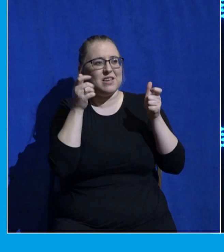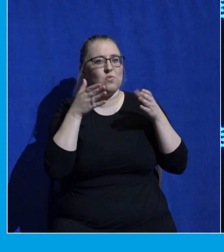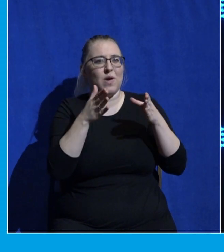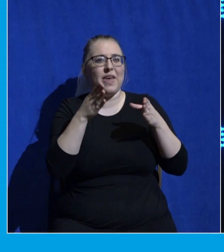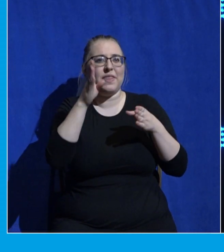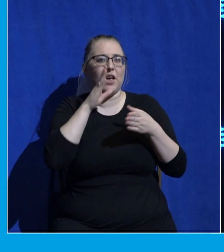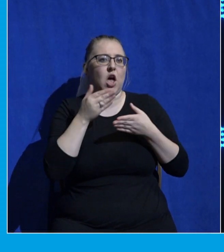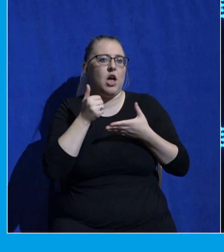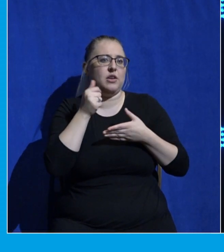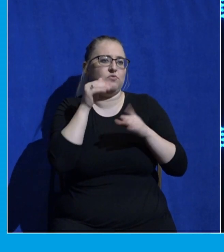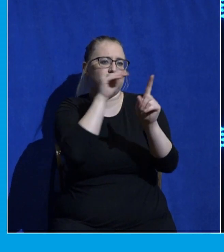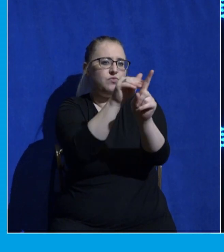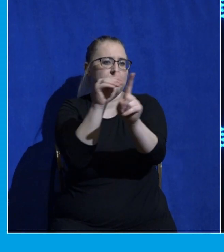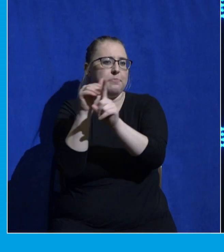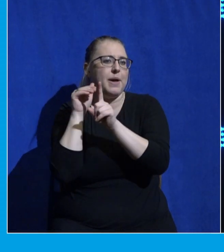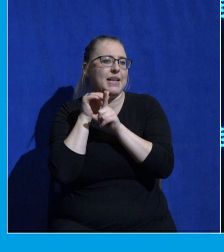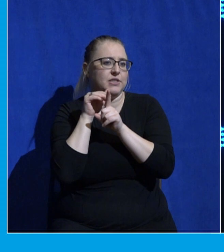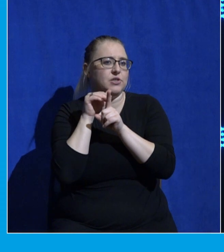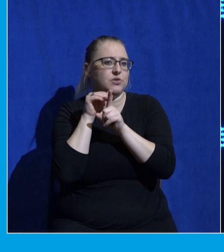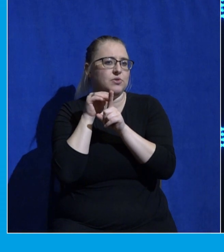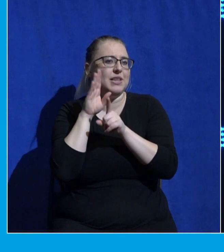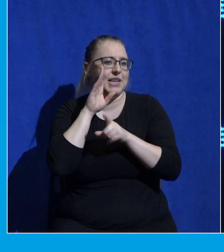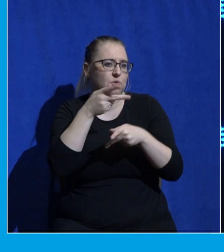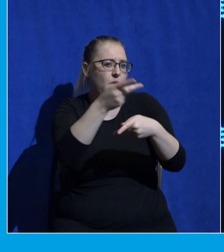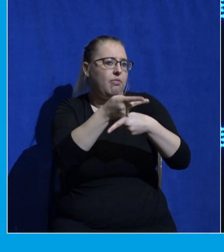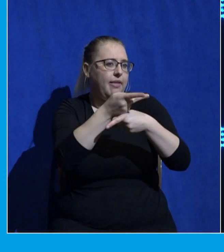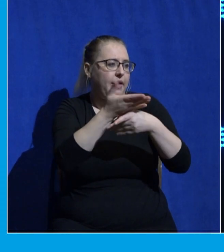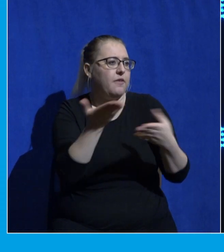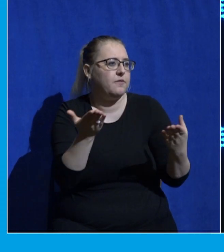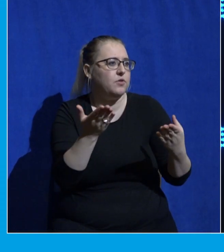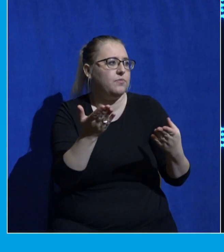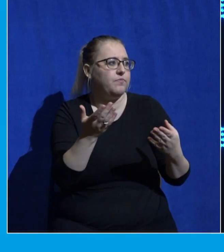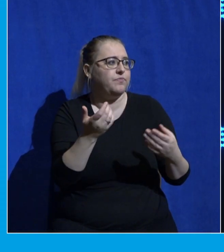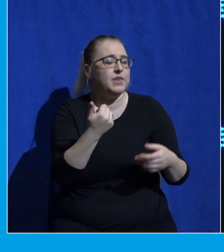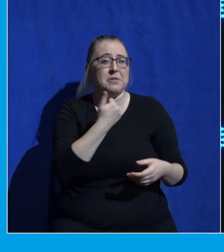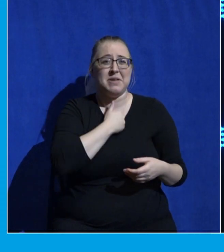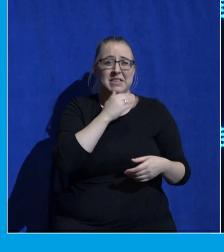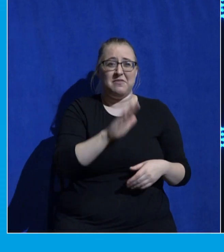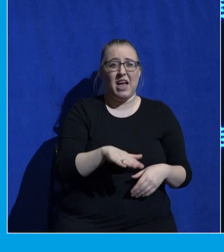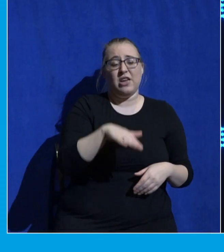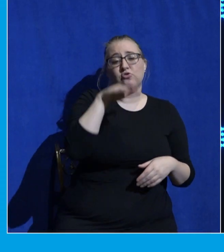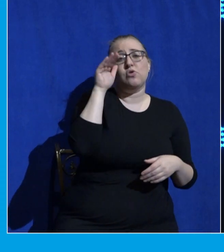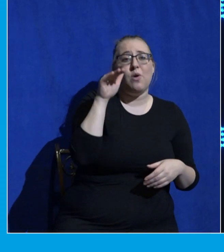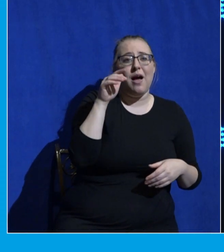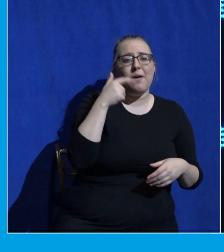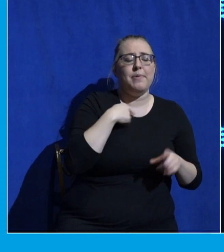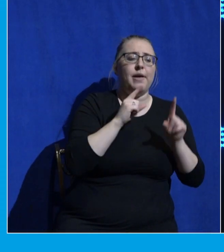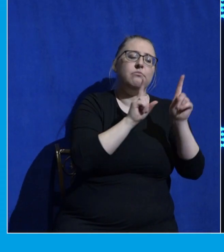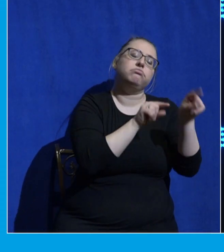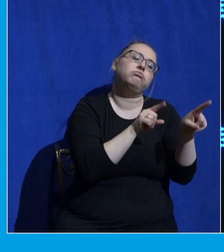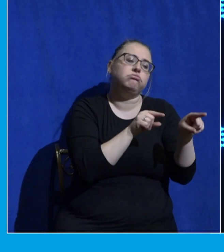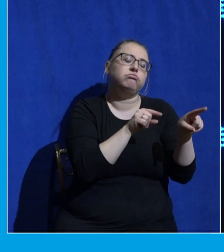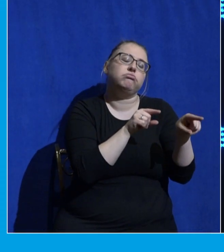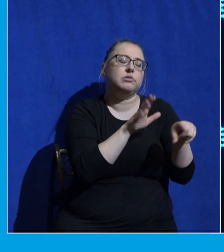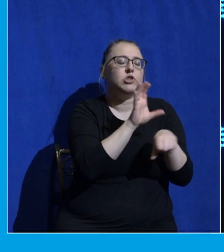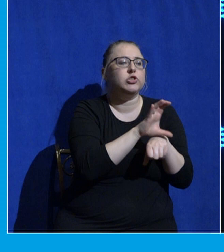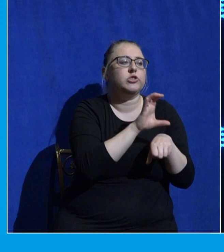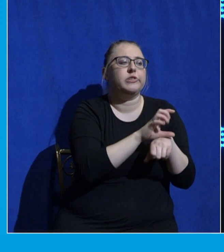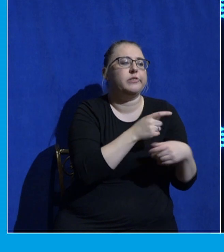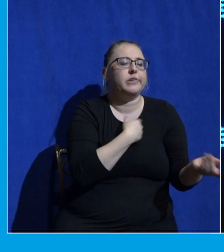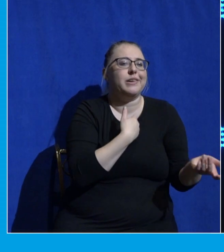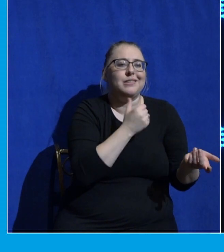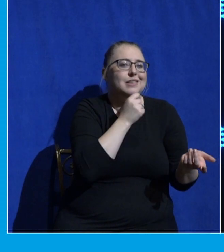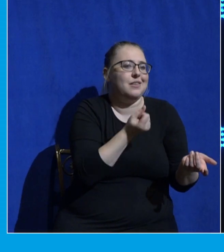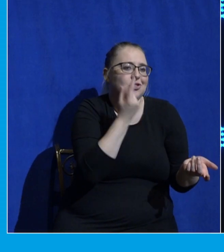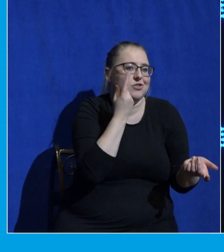Here's the thing. I grew up not really understanding what the local church was. I thought it was a place that I simply attend, and it has no relevance